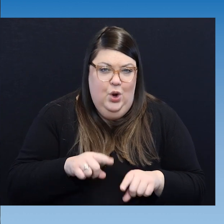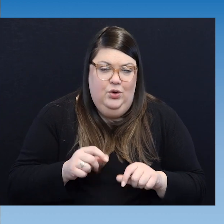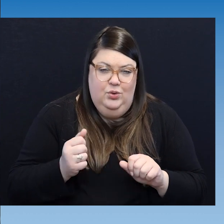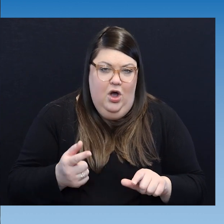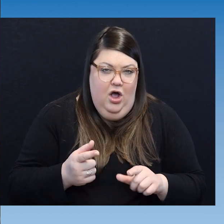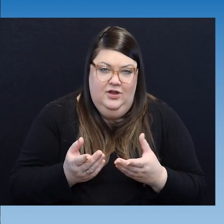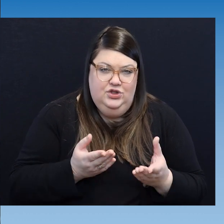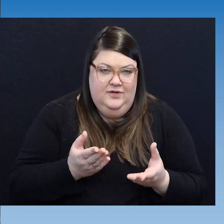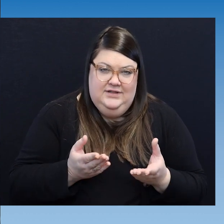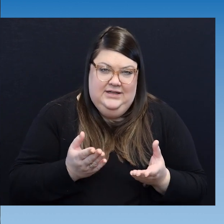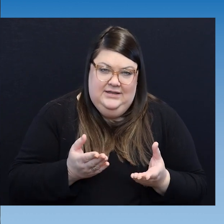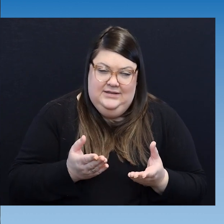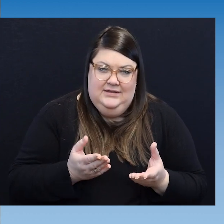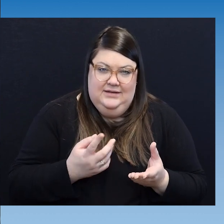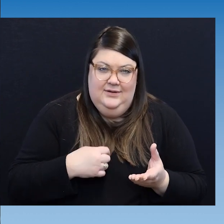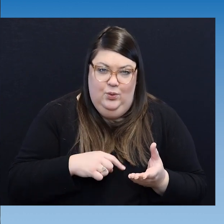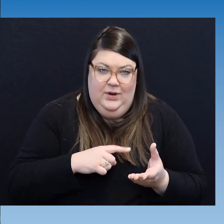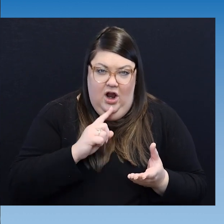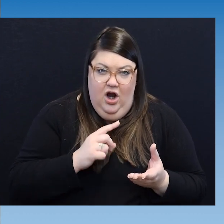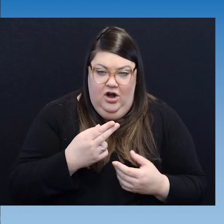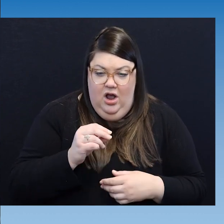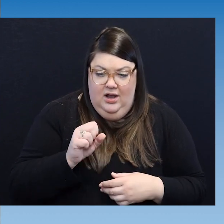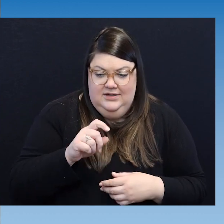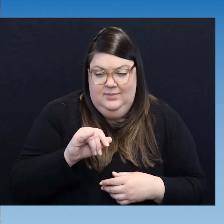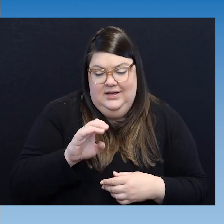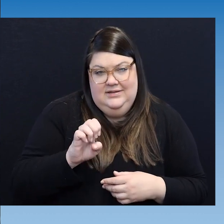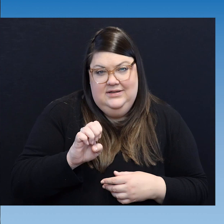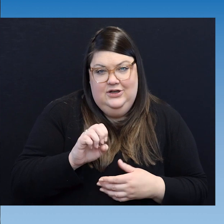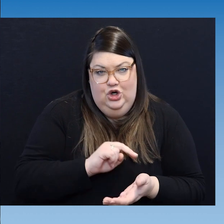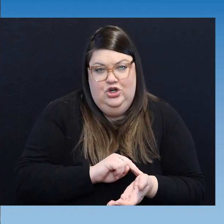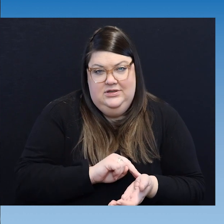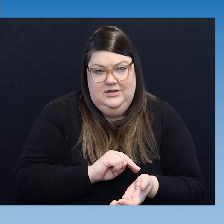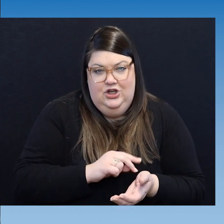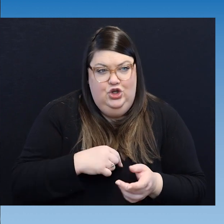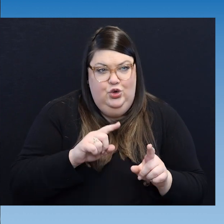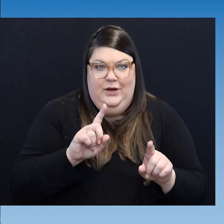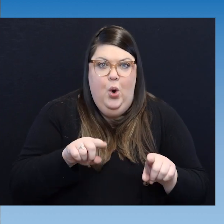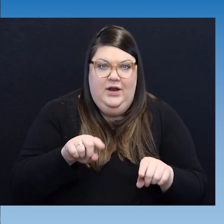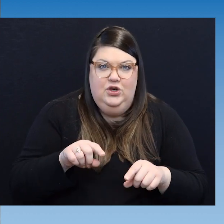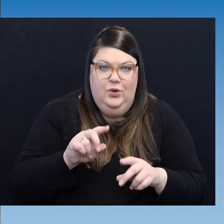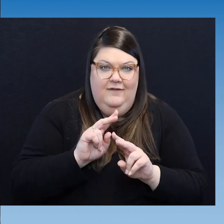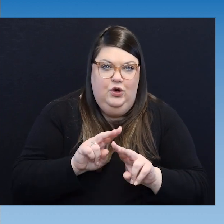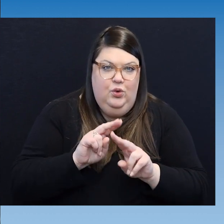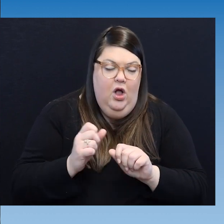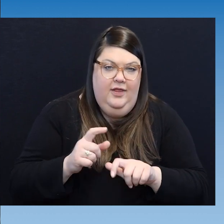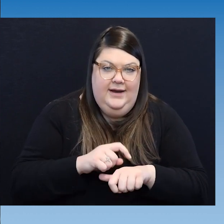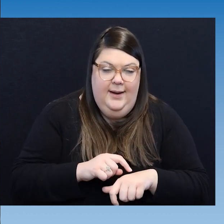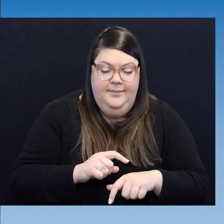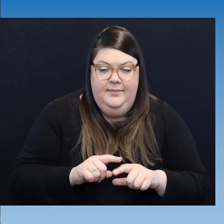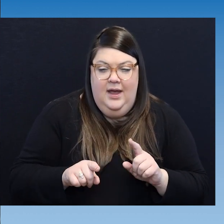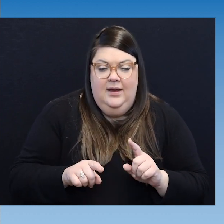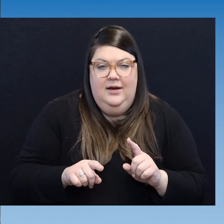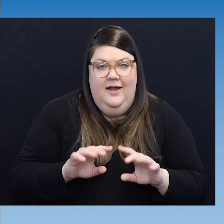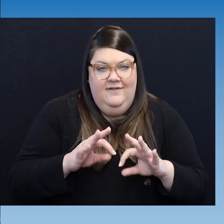to all the services that when we are hospice nurses, you'd be going to a funeral all the